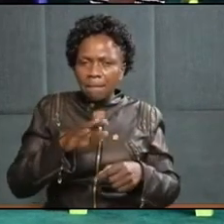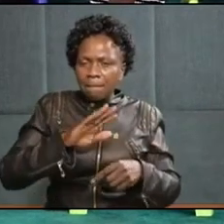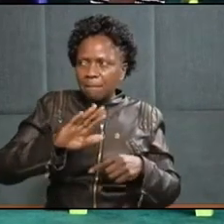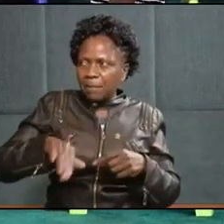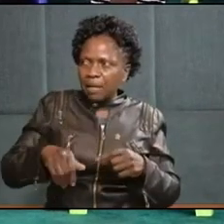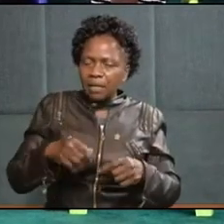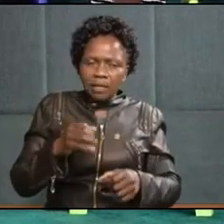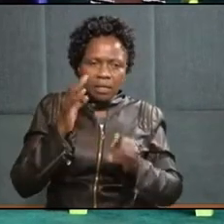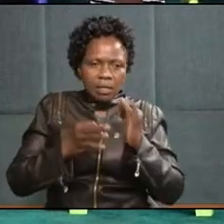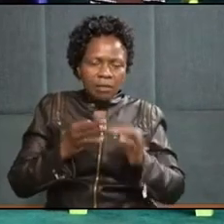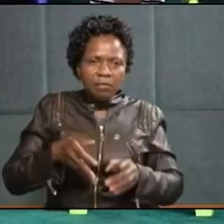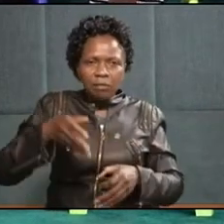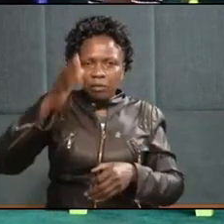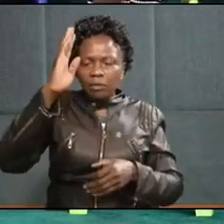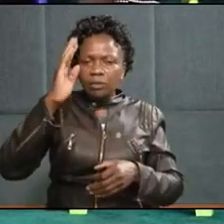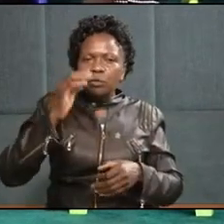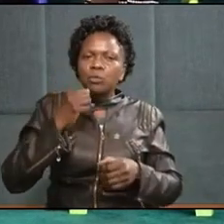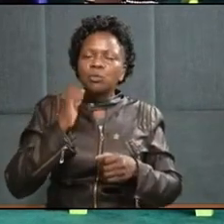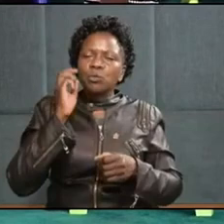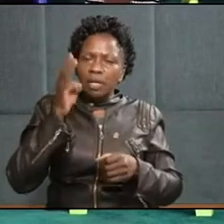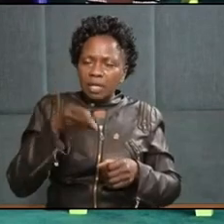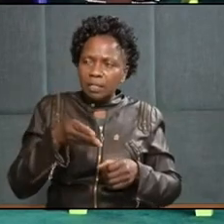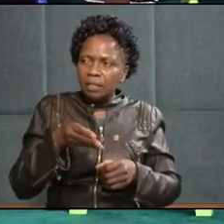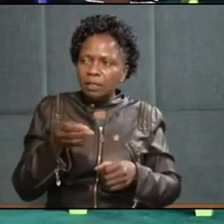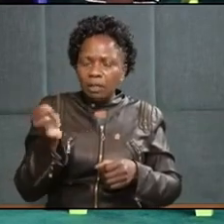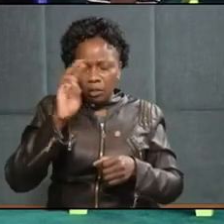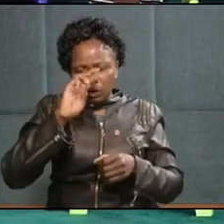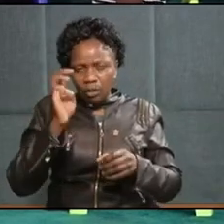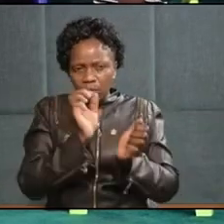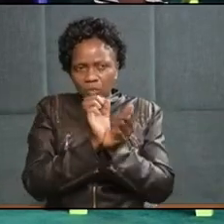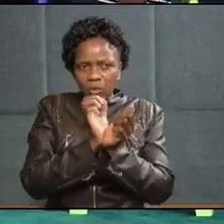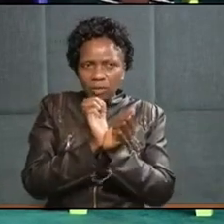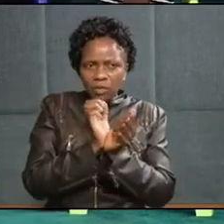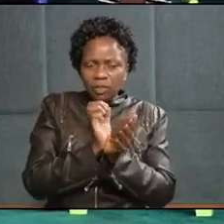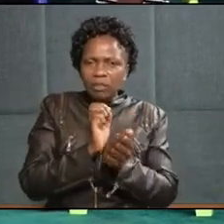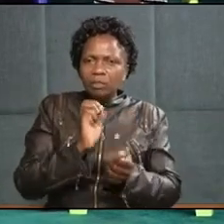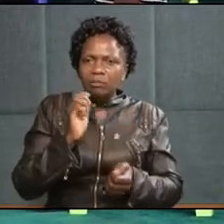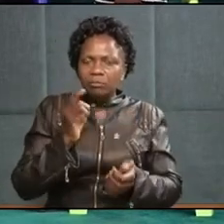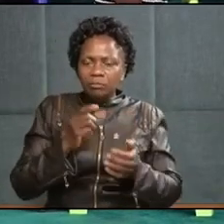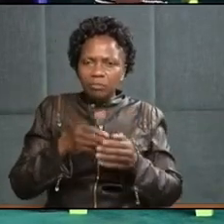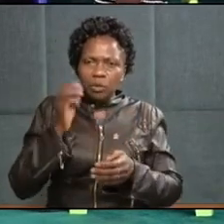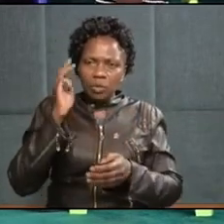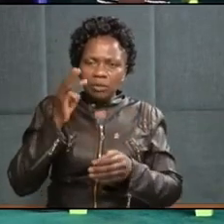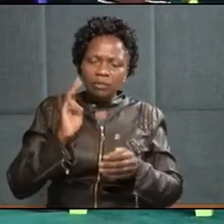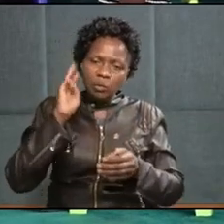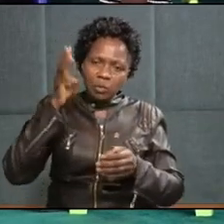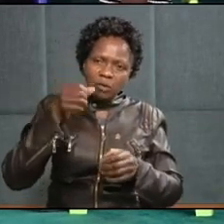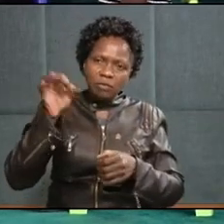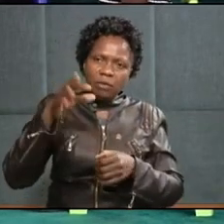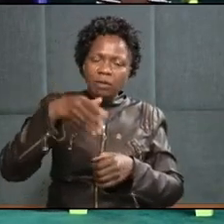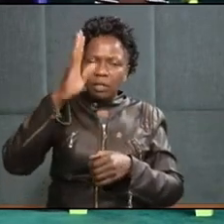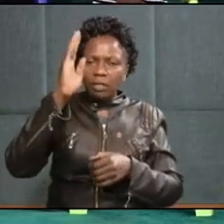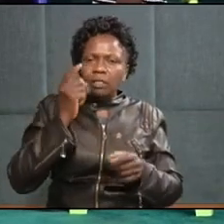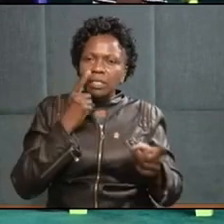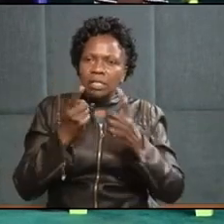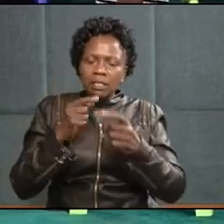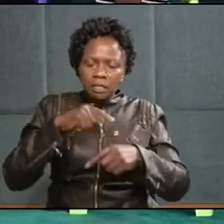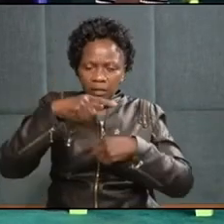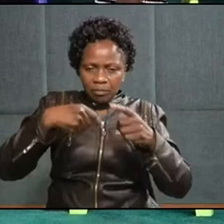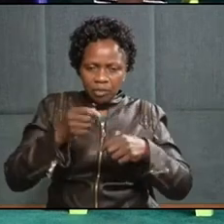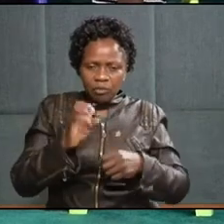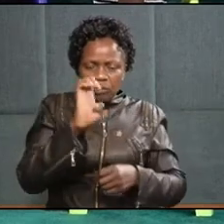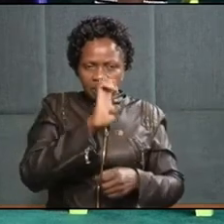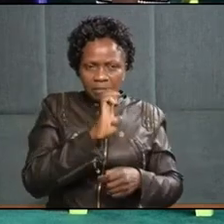He promised to come back if God wills. Yes, and we see Paul is very conscious of the will of God. He actually says he will come back